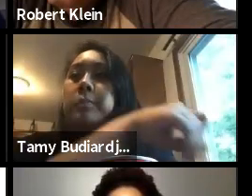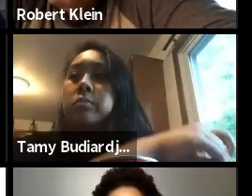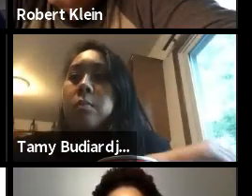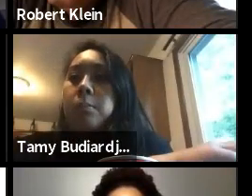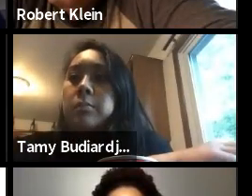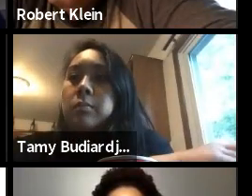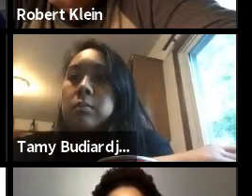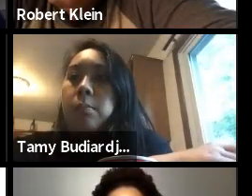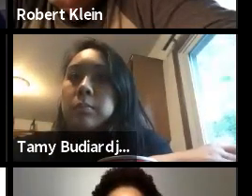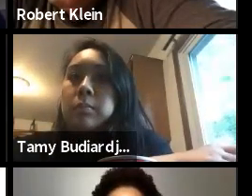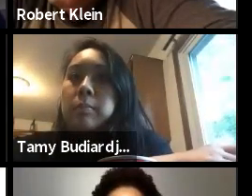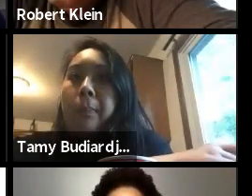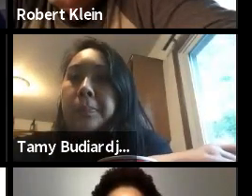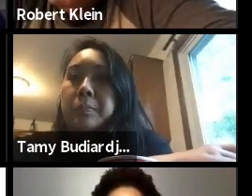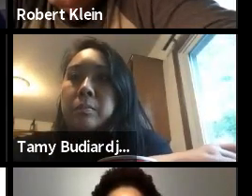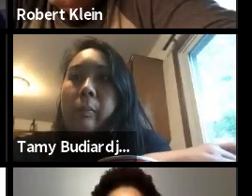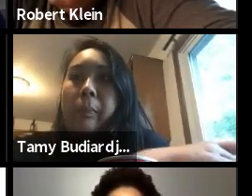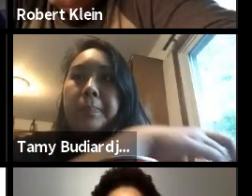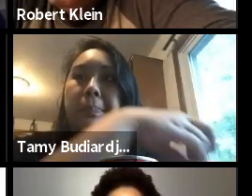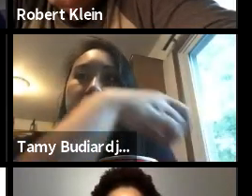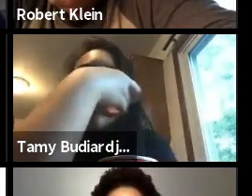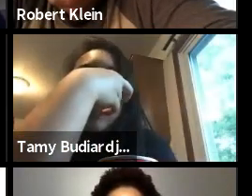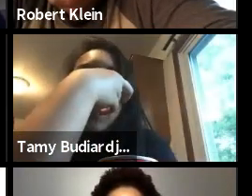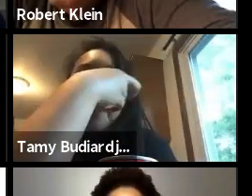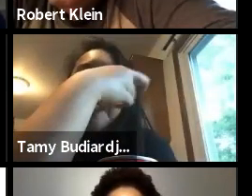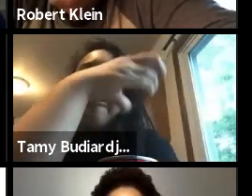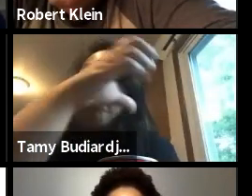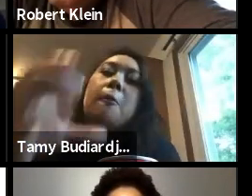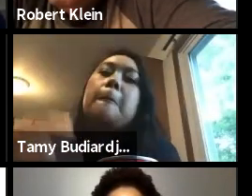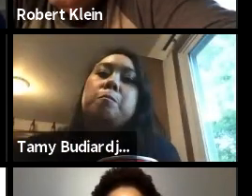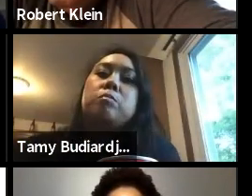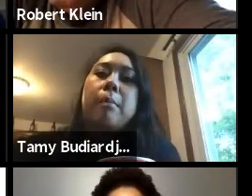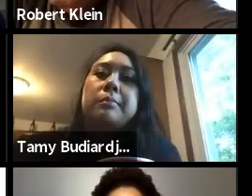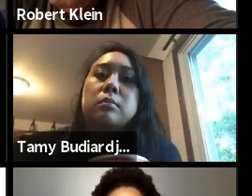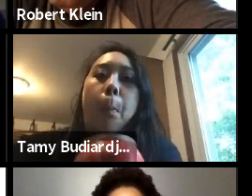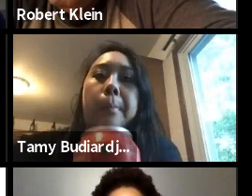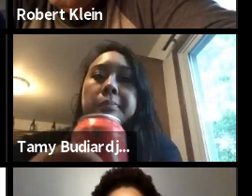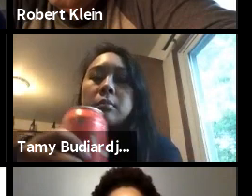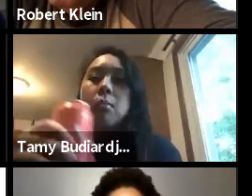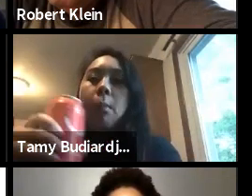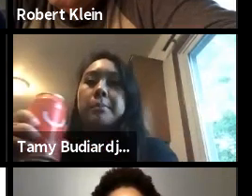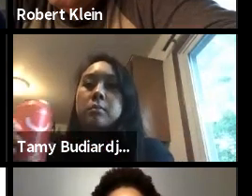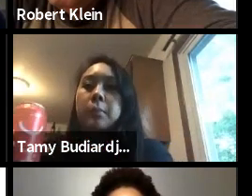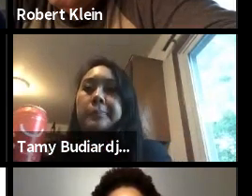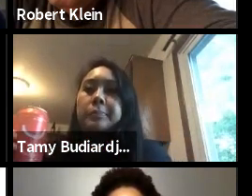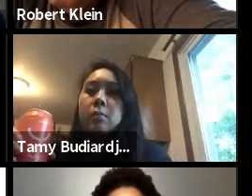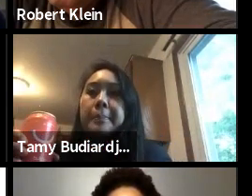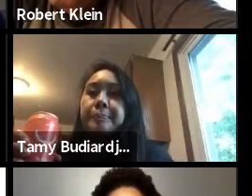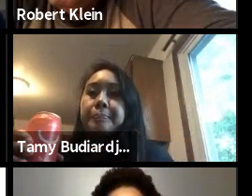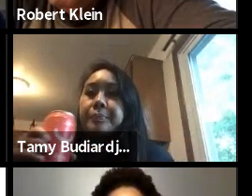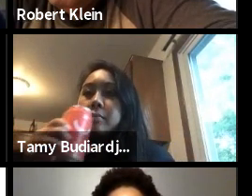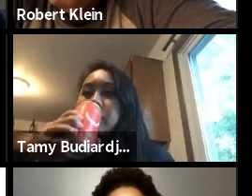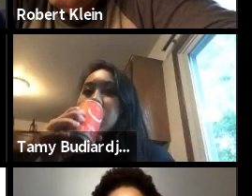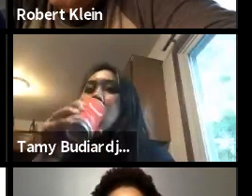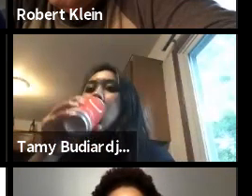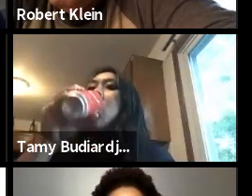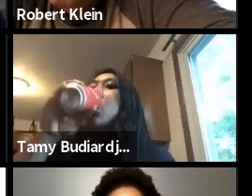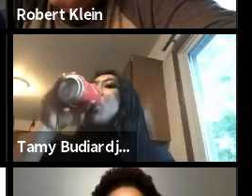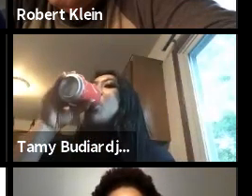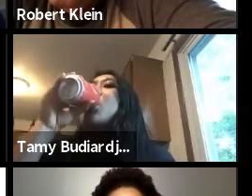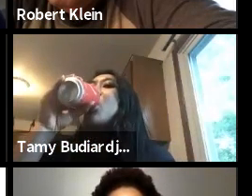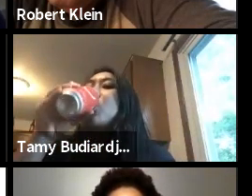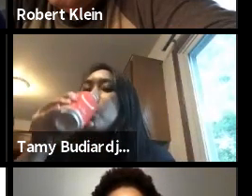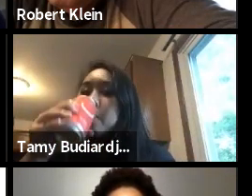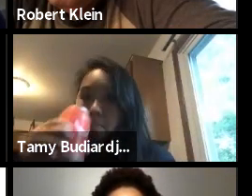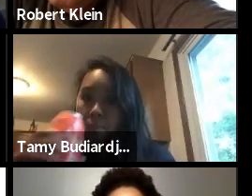conversation going, talking to people in our departments about it, to be continuously shut down and told you shouldn't bring this up